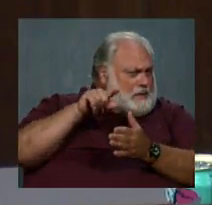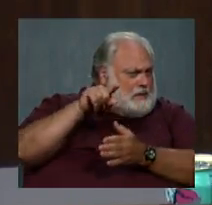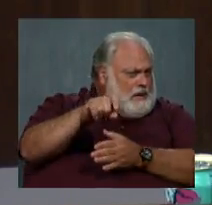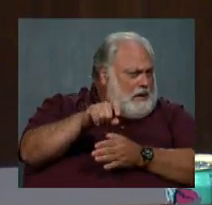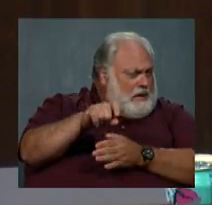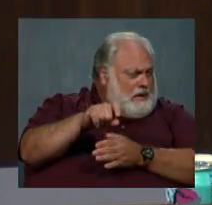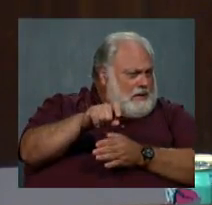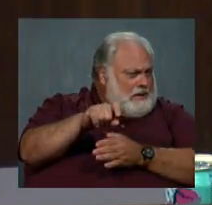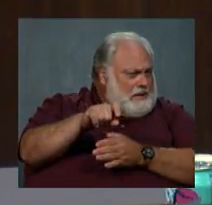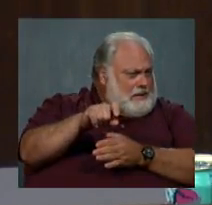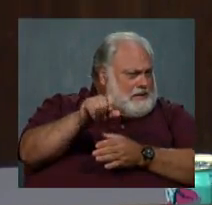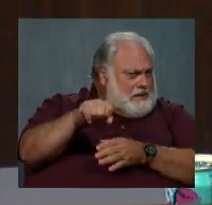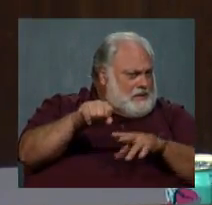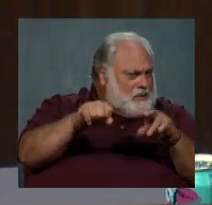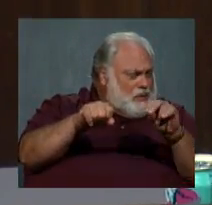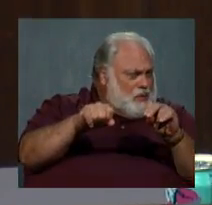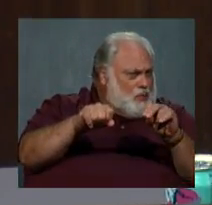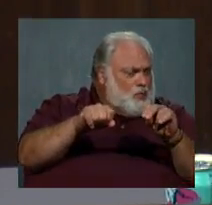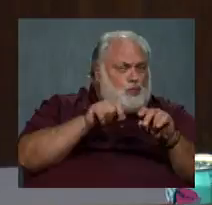Not, Yes or no?